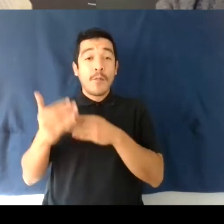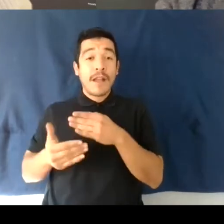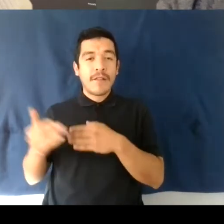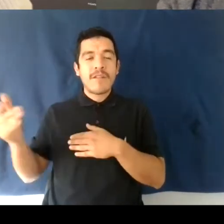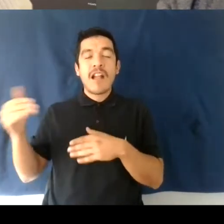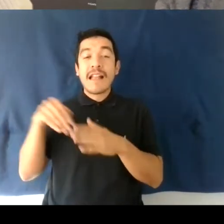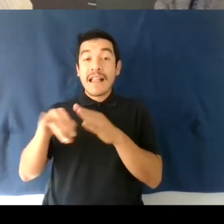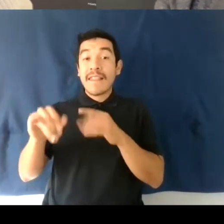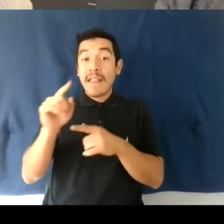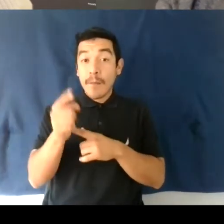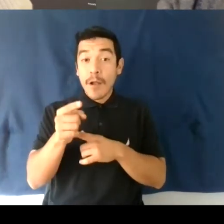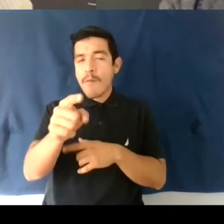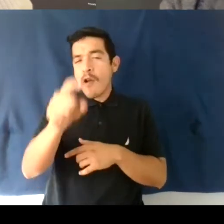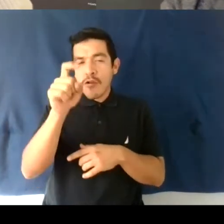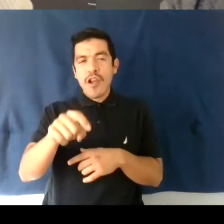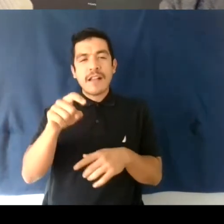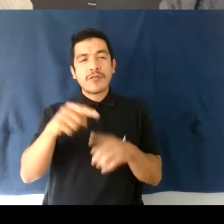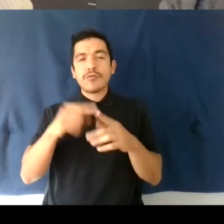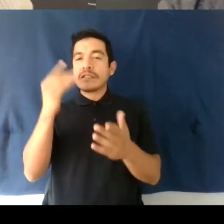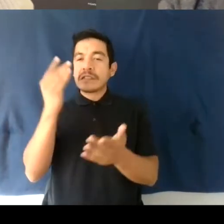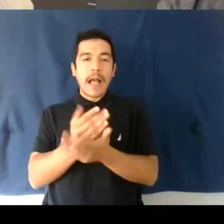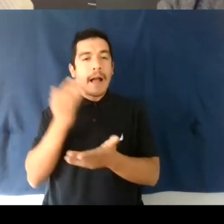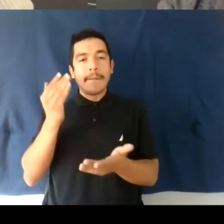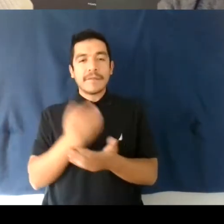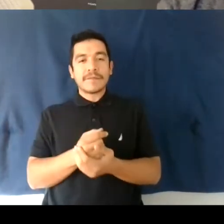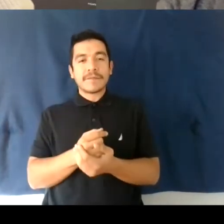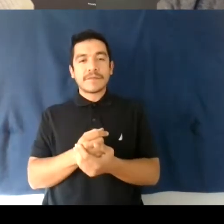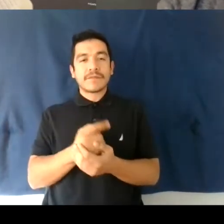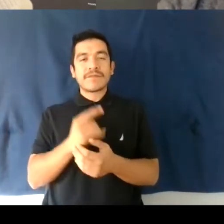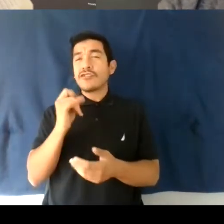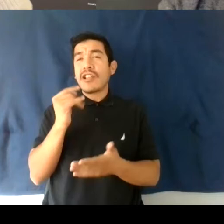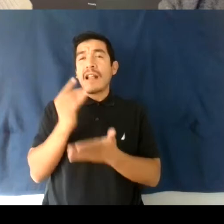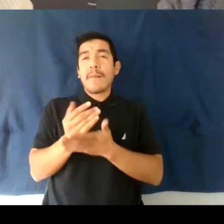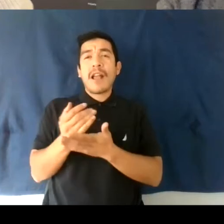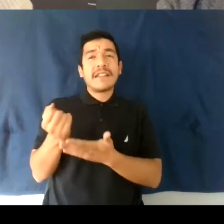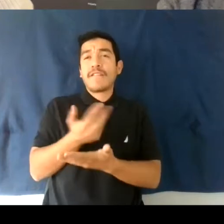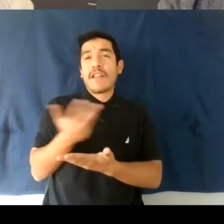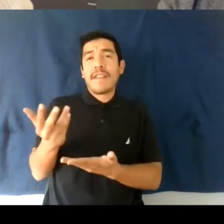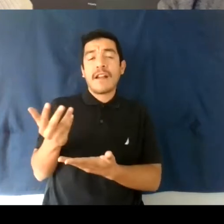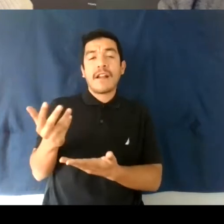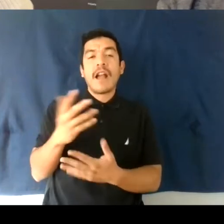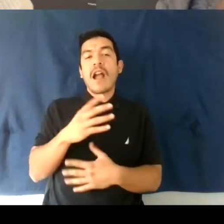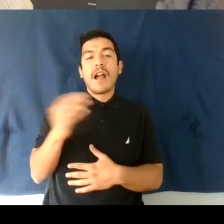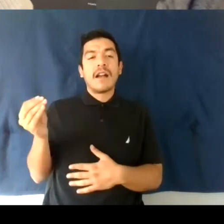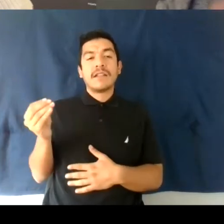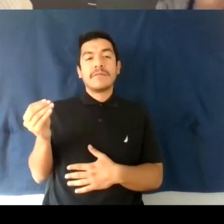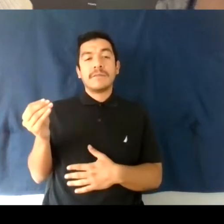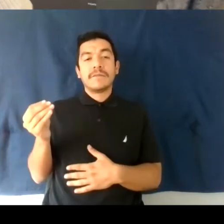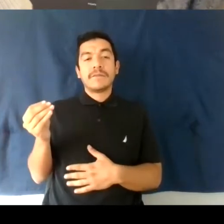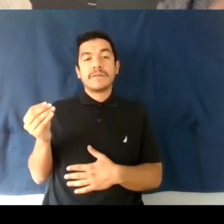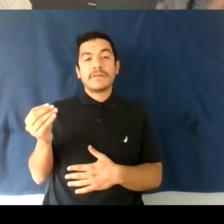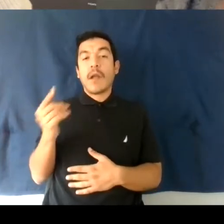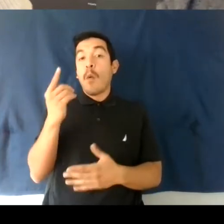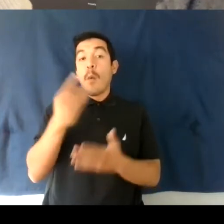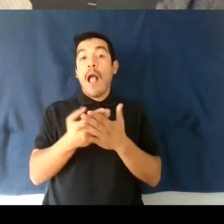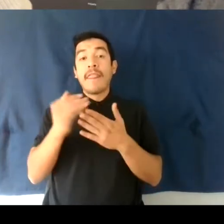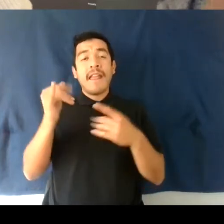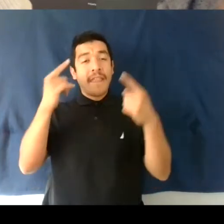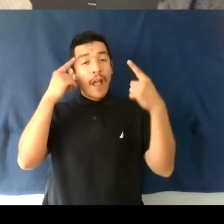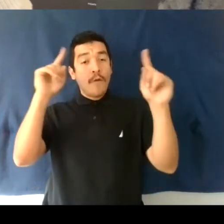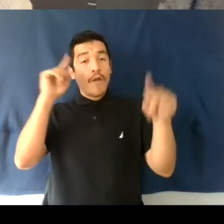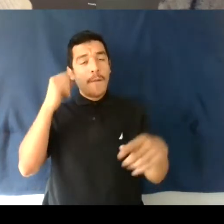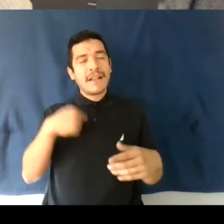that moment, you just need to stop. She's just like, just pause everything. And, one of the things that works for me is deep